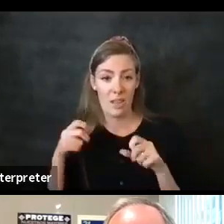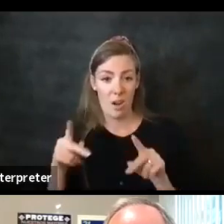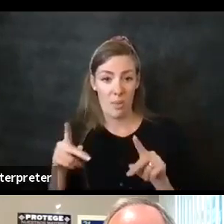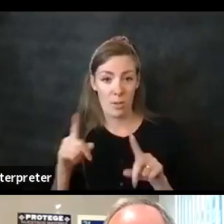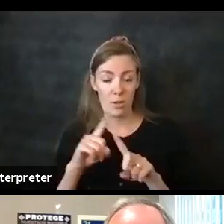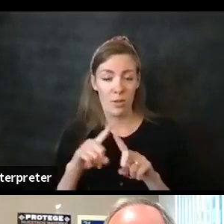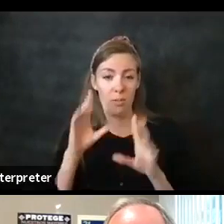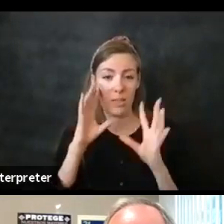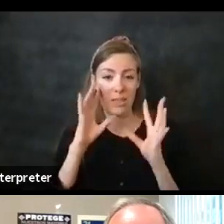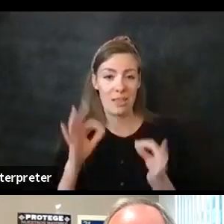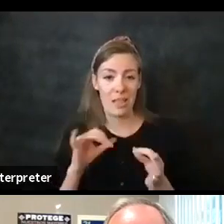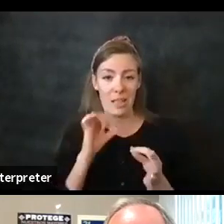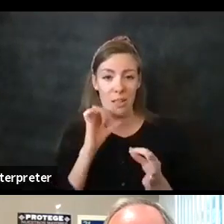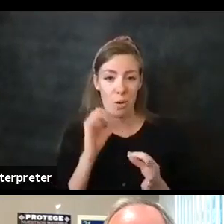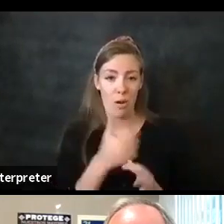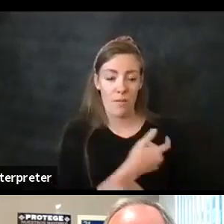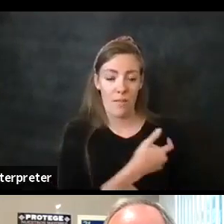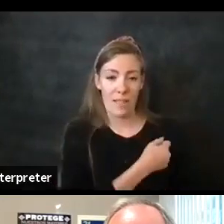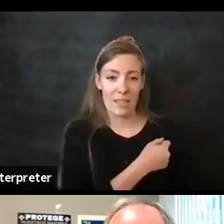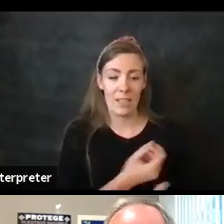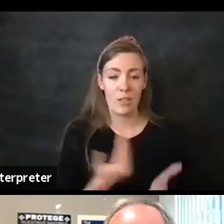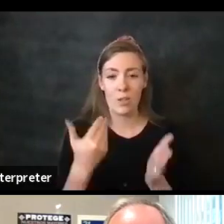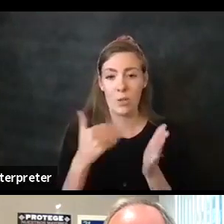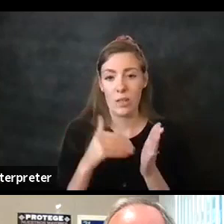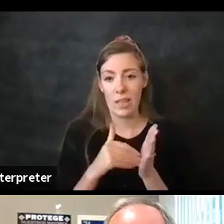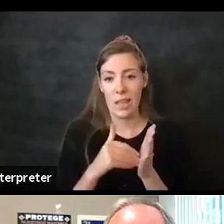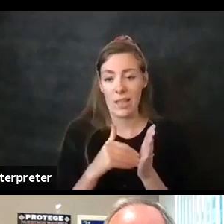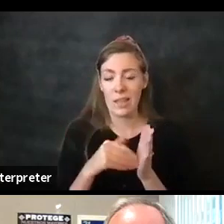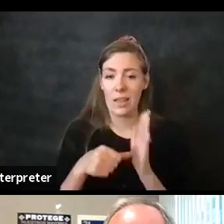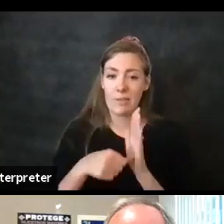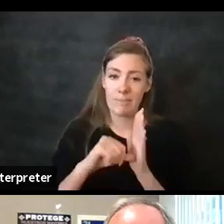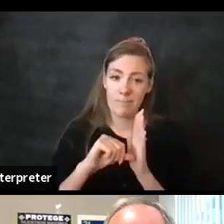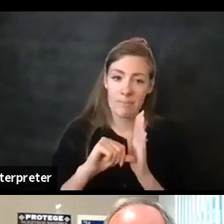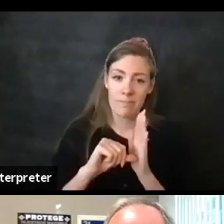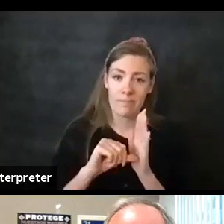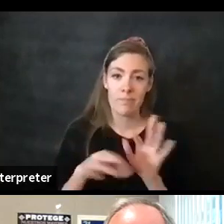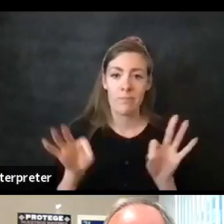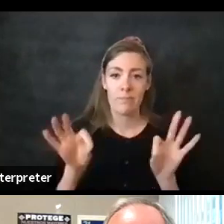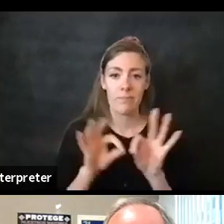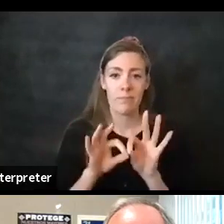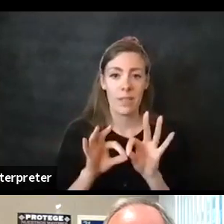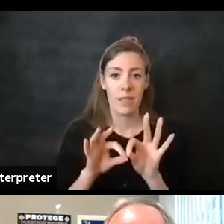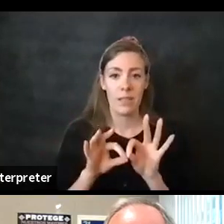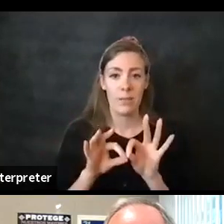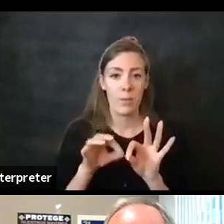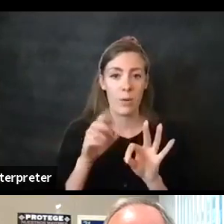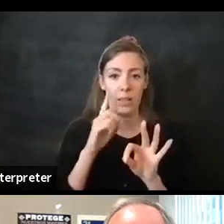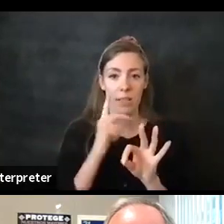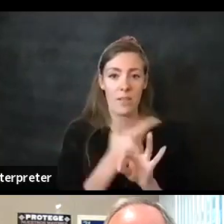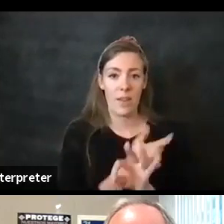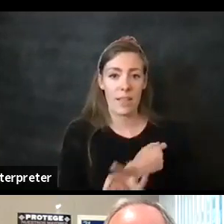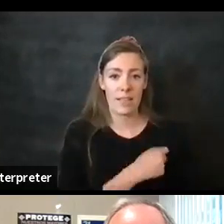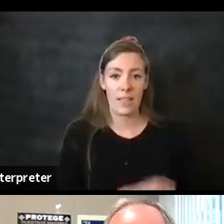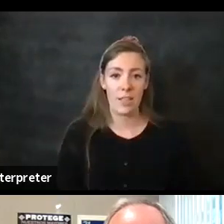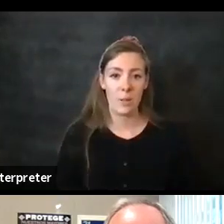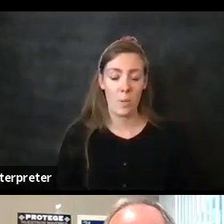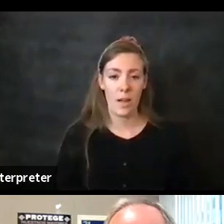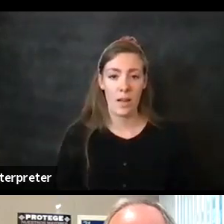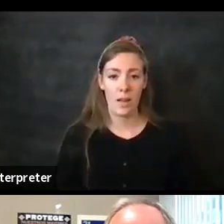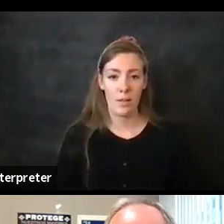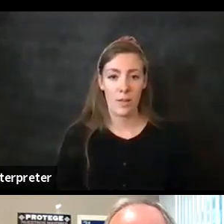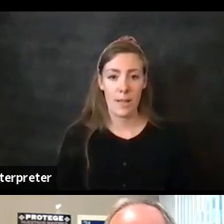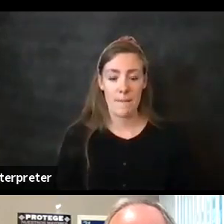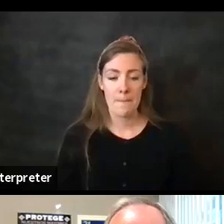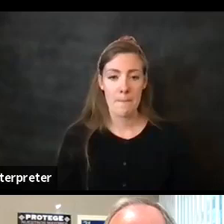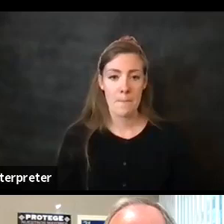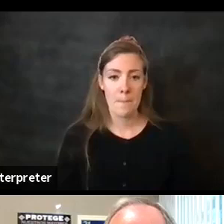to, and that again underscores the importance of vaccinations. Let's go to our media partners. We have